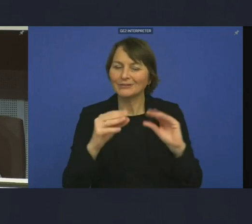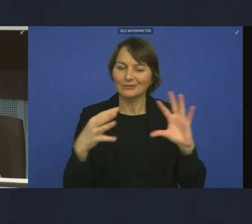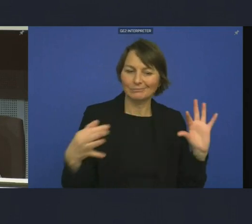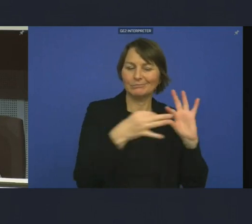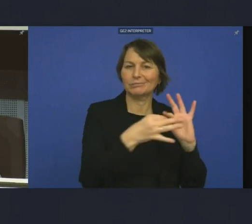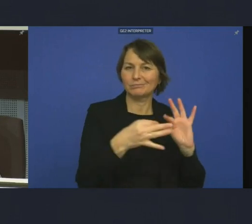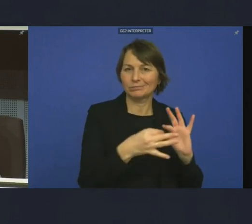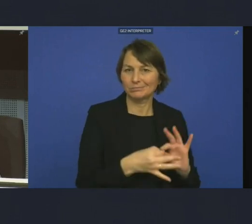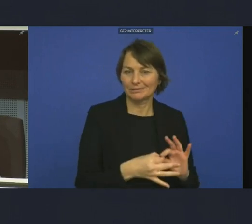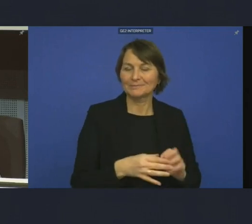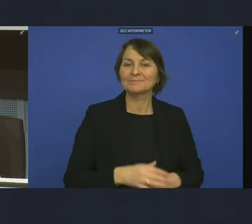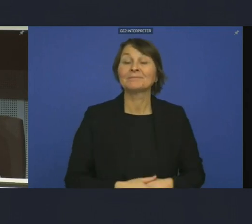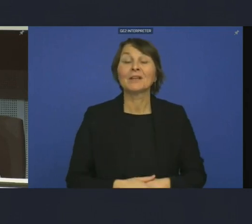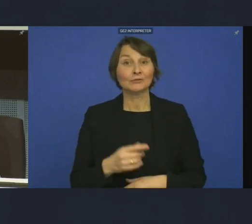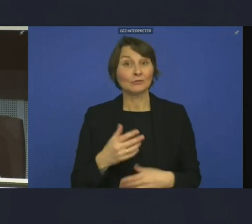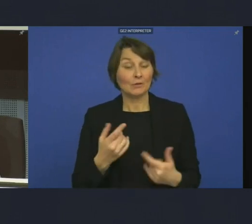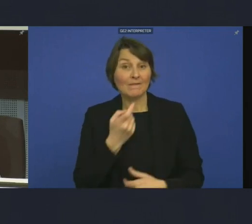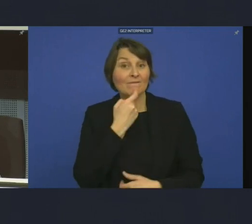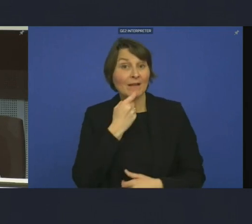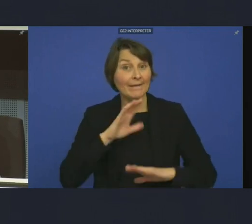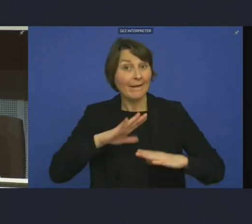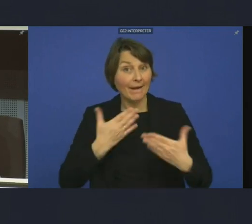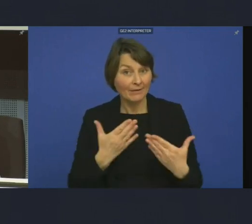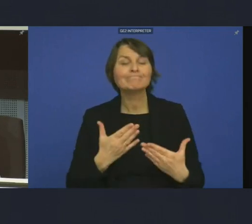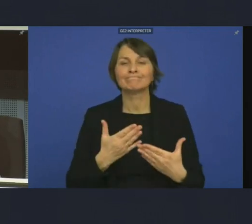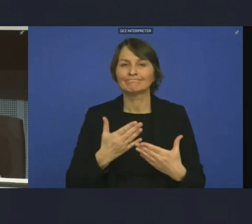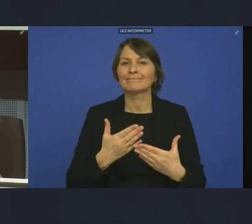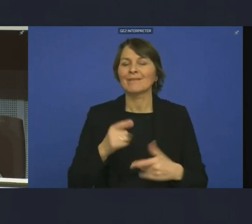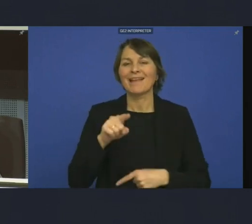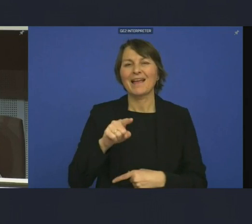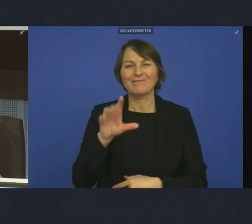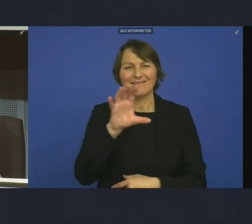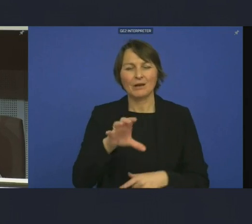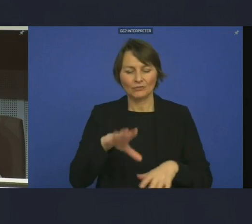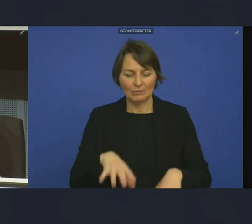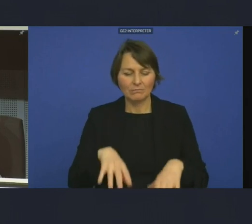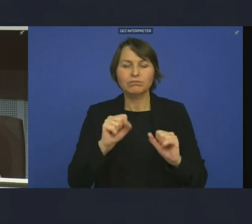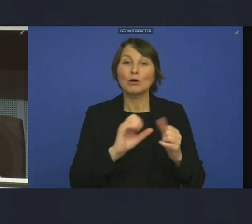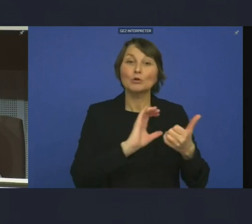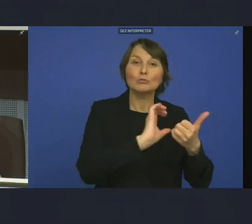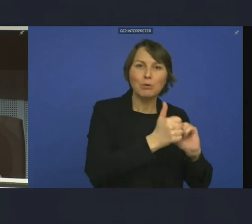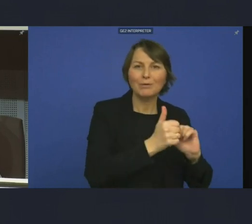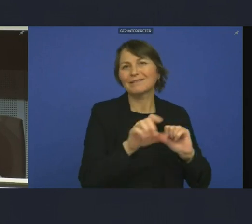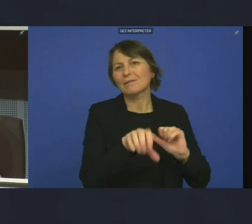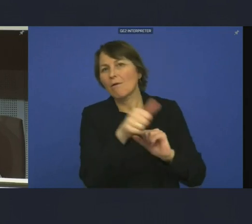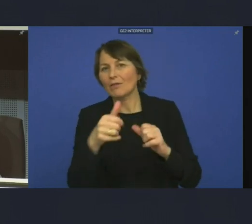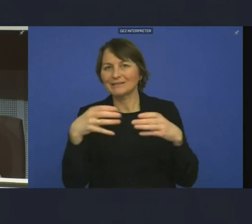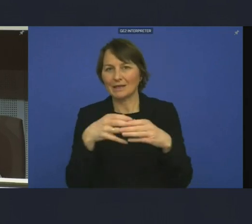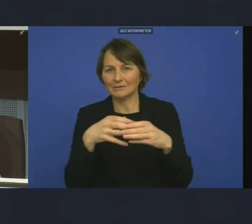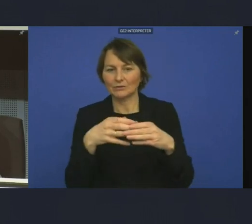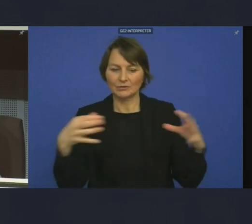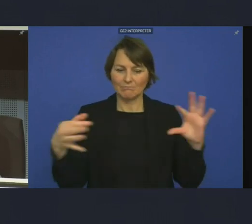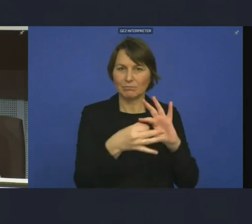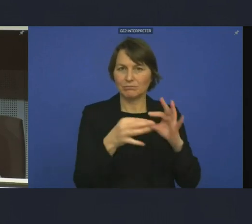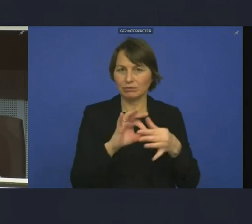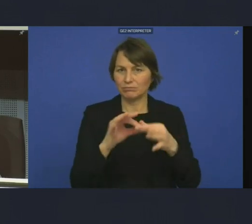Finland, including both sport and youth sectors, and it was for summer 2021. The